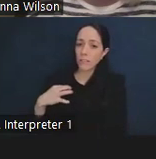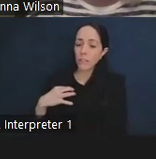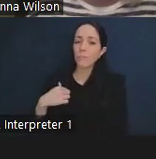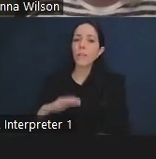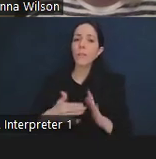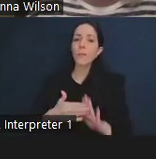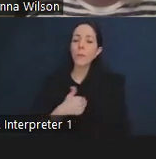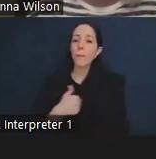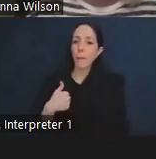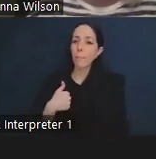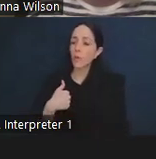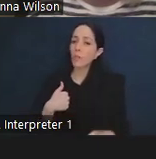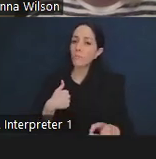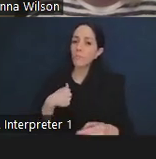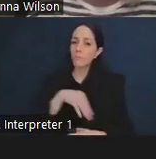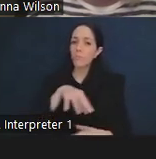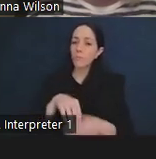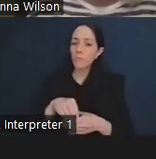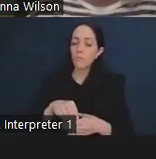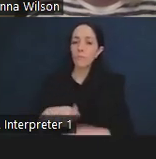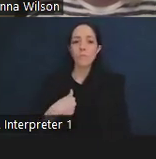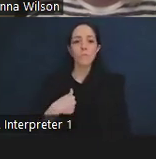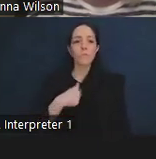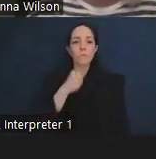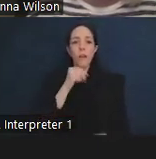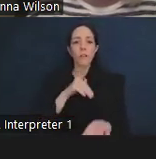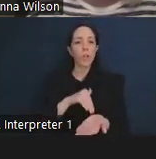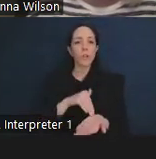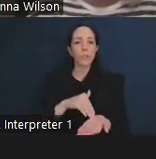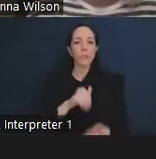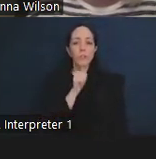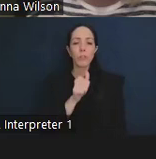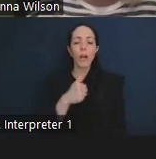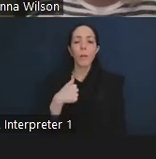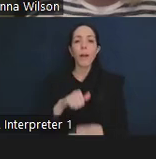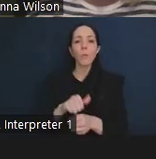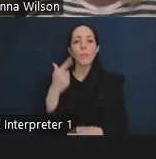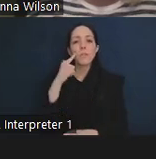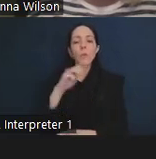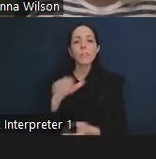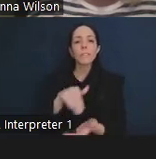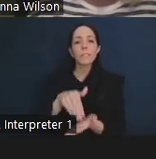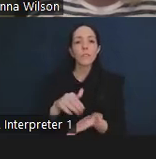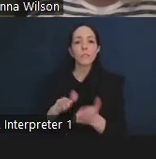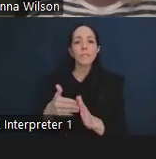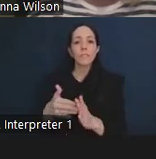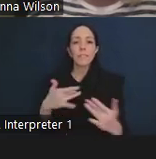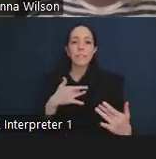member. I am not a physician, but I do work for Central City Concern. Great. Thanks,